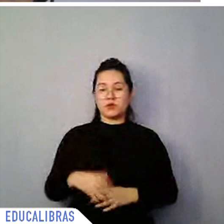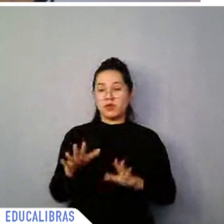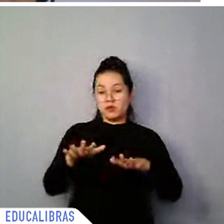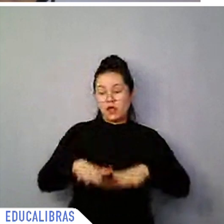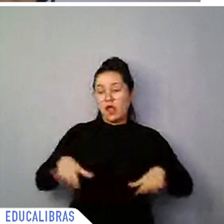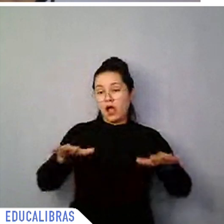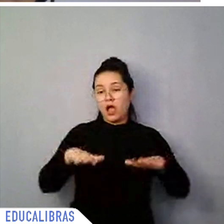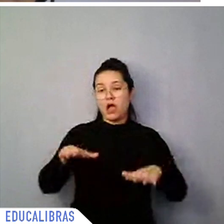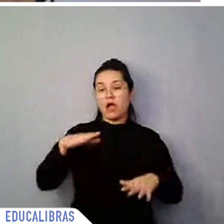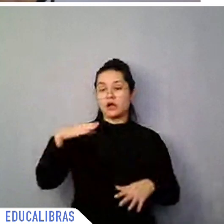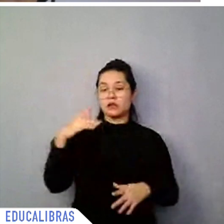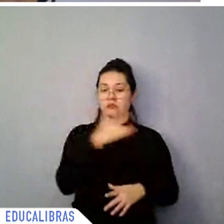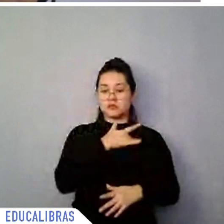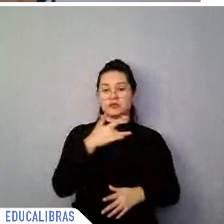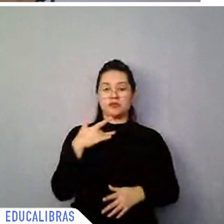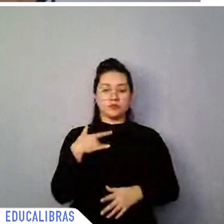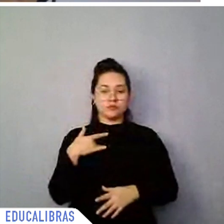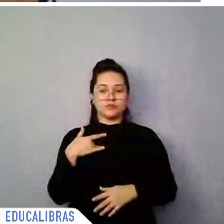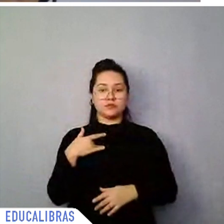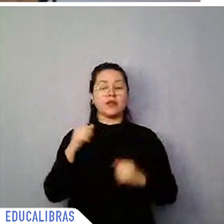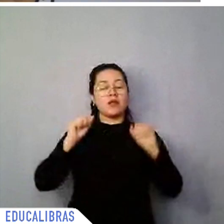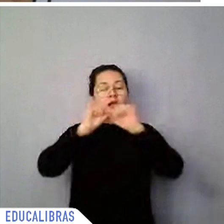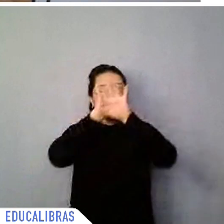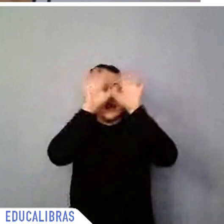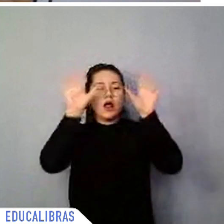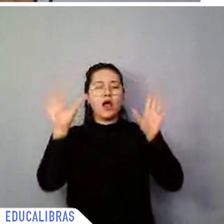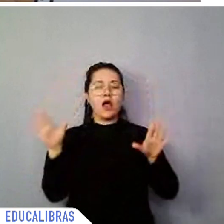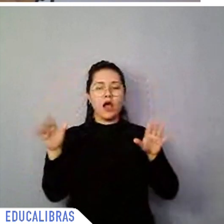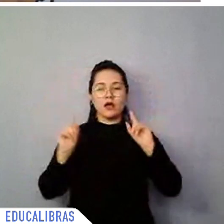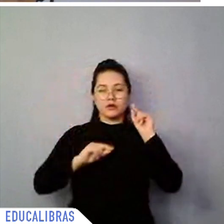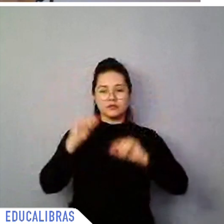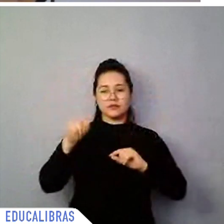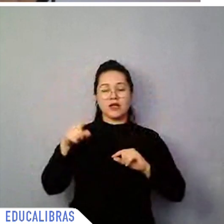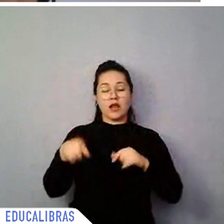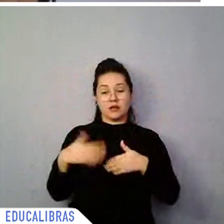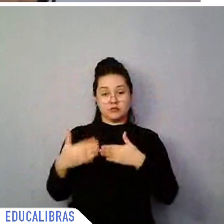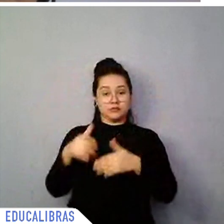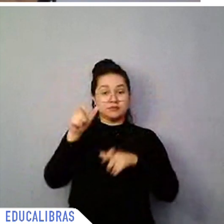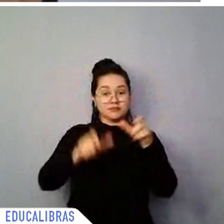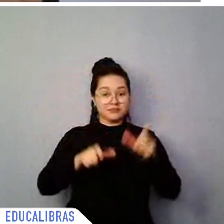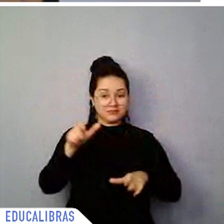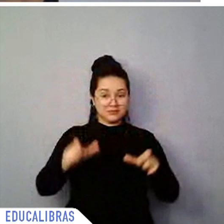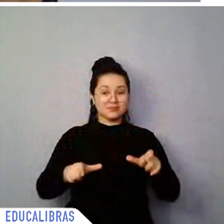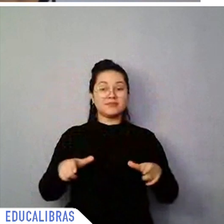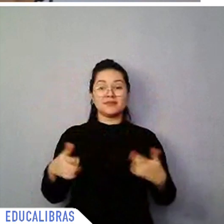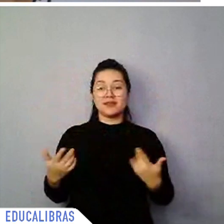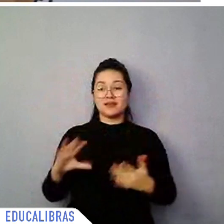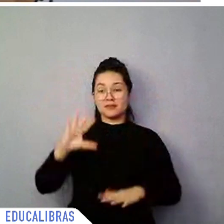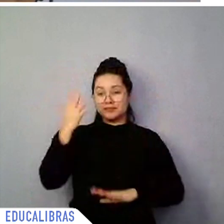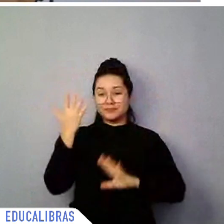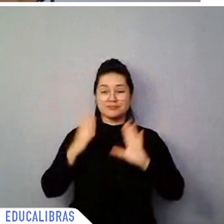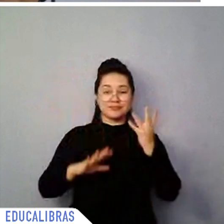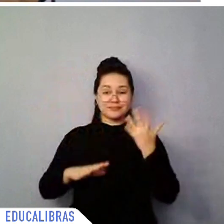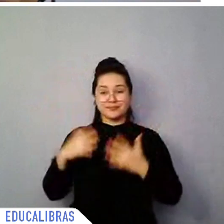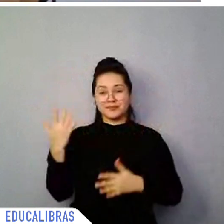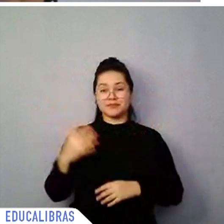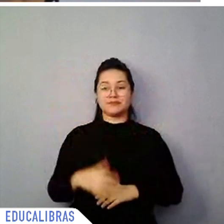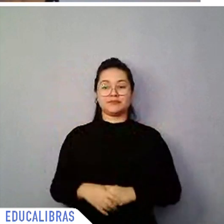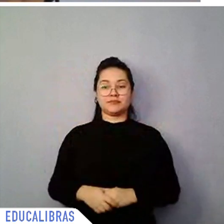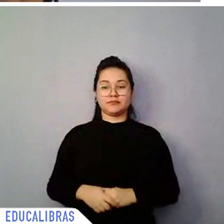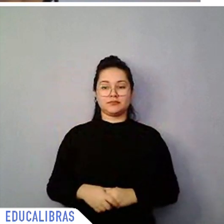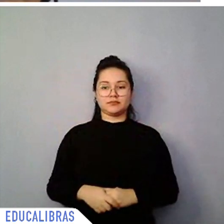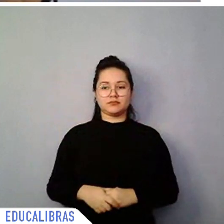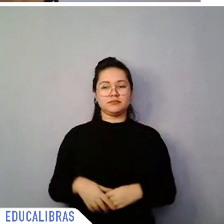all activities related to health, to make more clear the definition of all